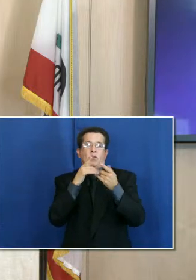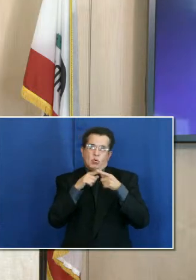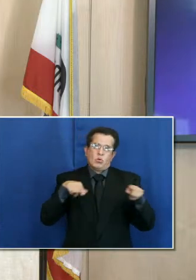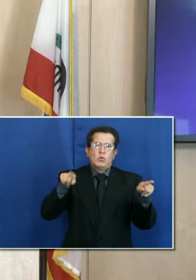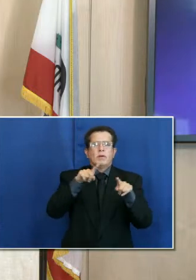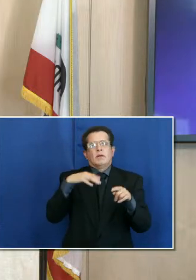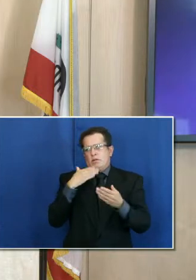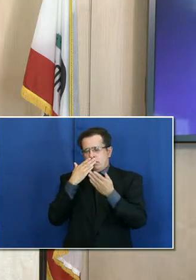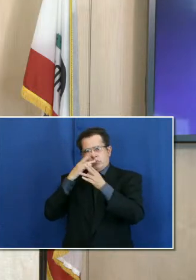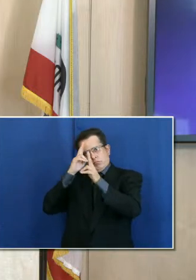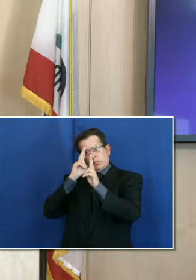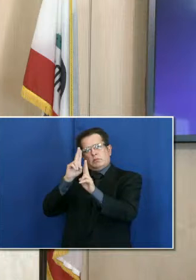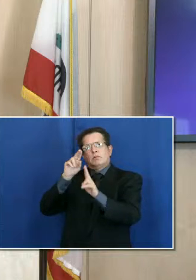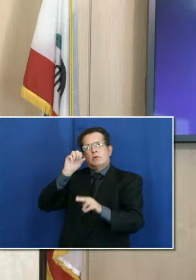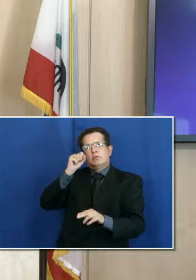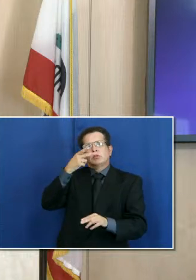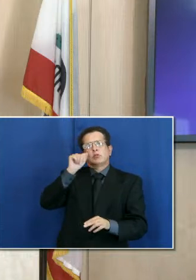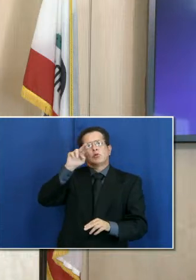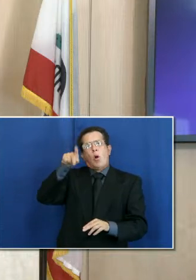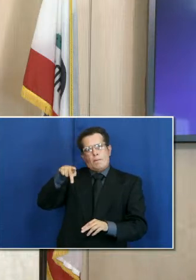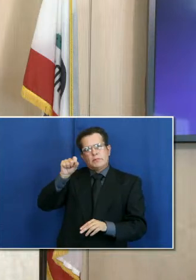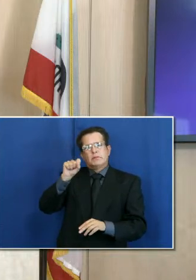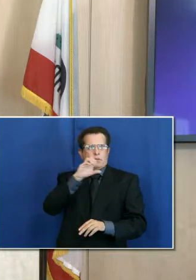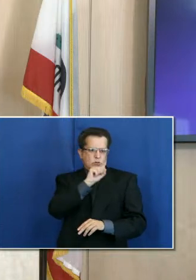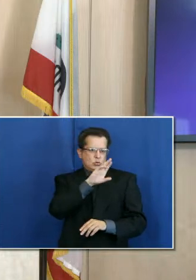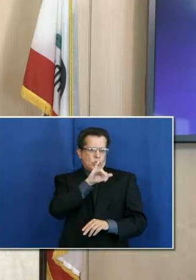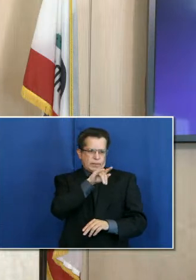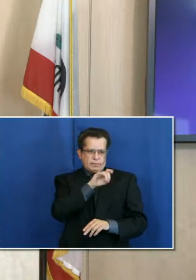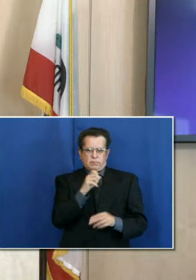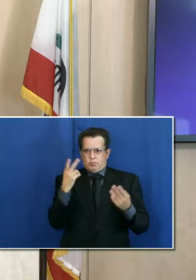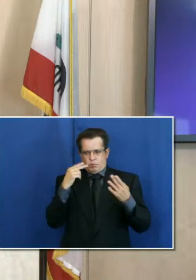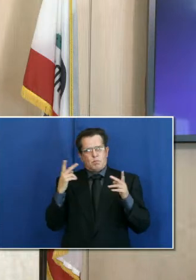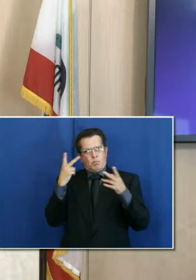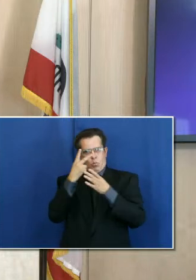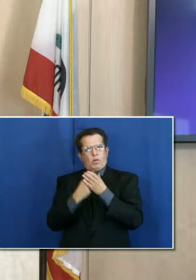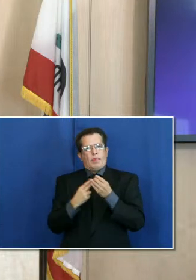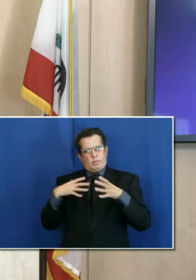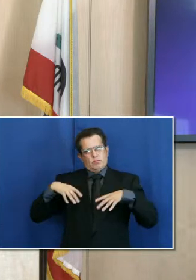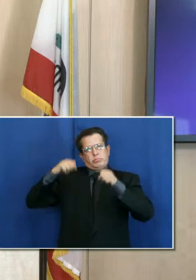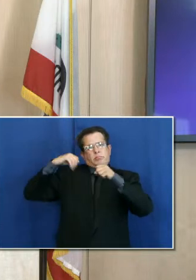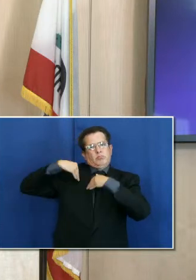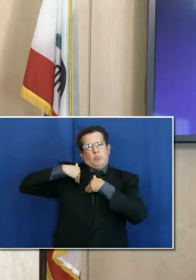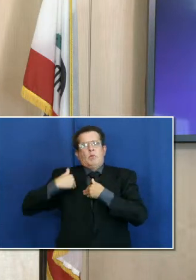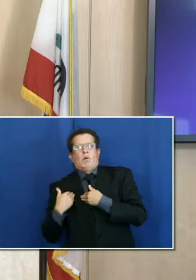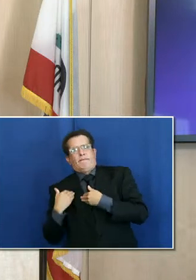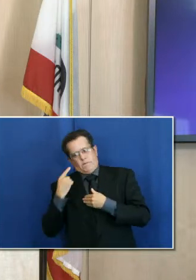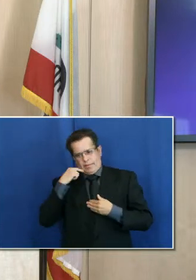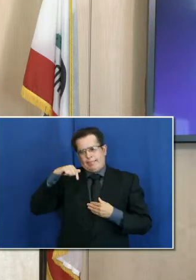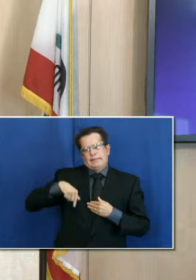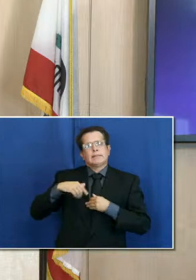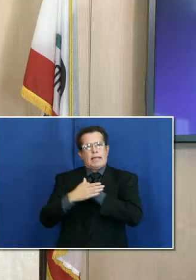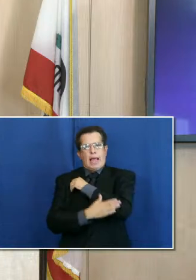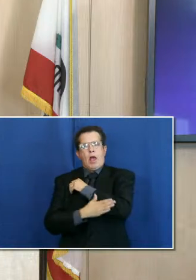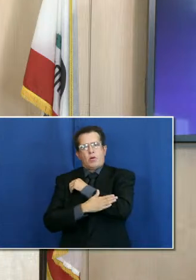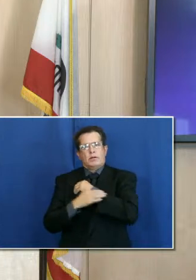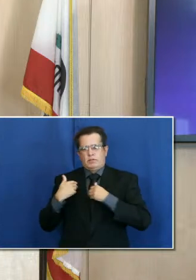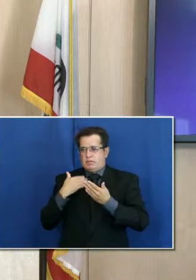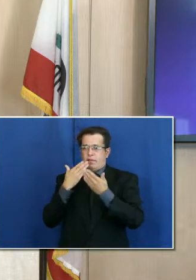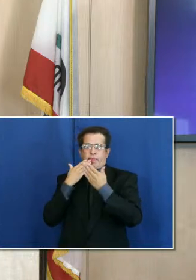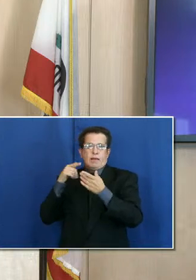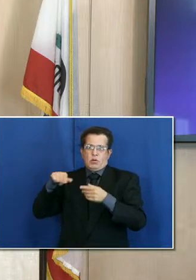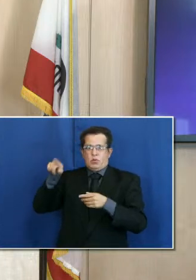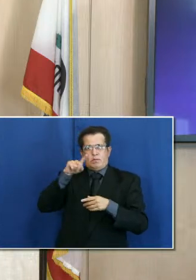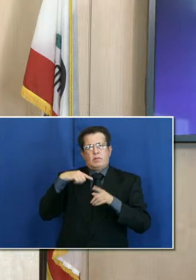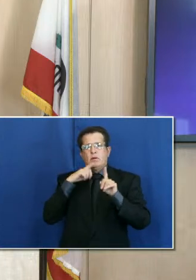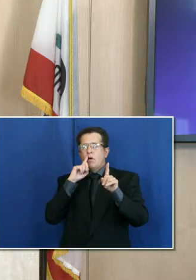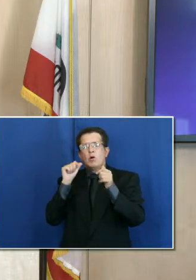Sharp Healthcare. As you know, Scripps Health and Sharp Healthcare have cared for the large majority of the COVID patients in this county. I was in contact with Dan Gross